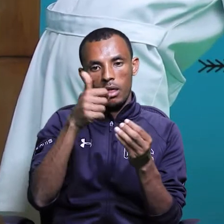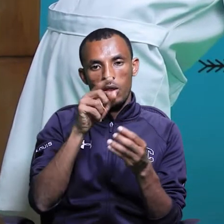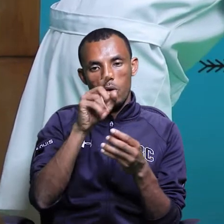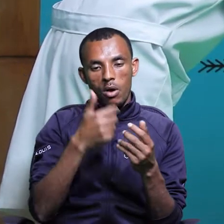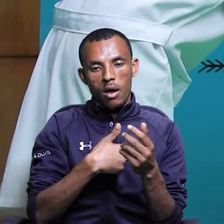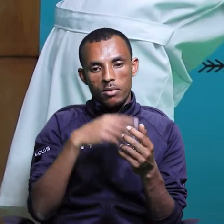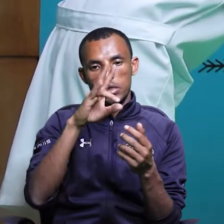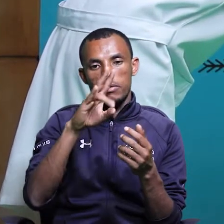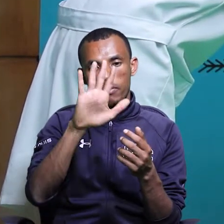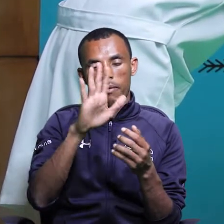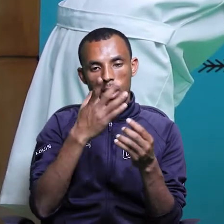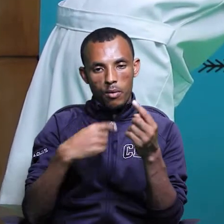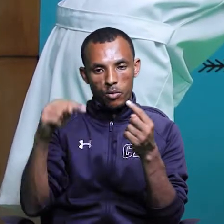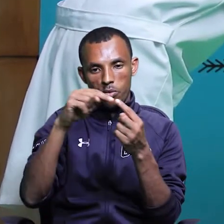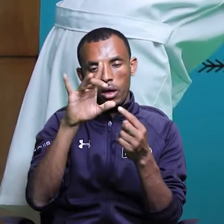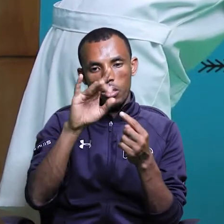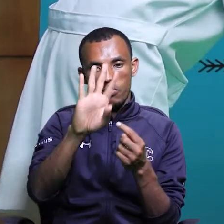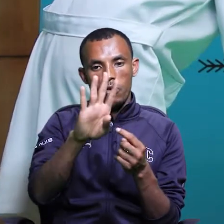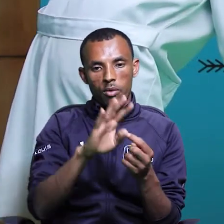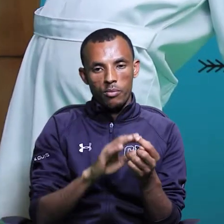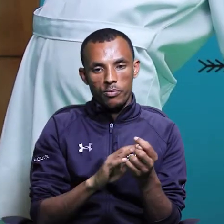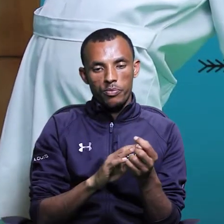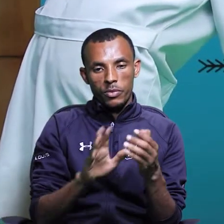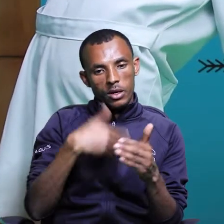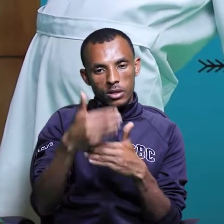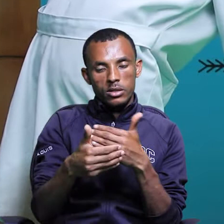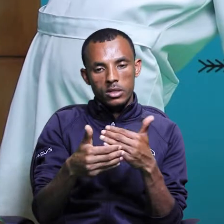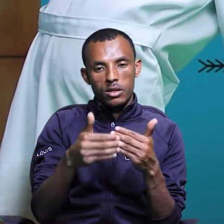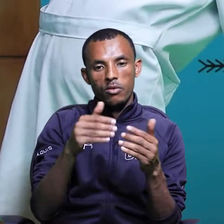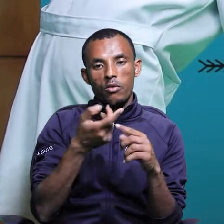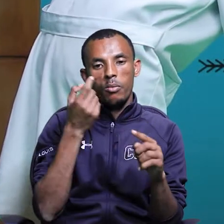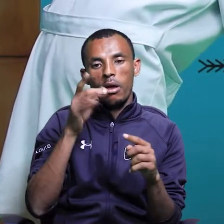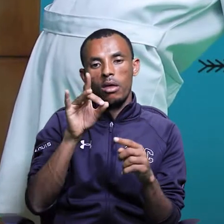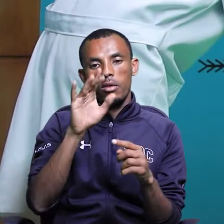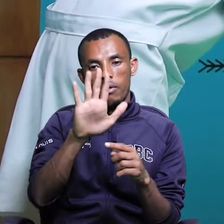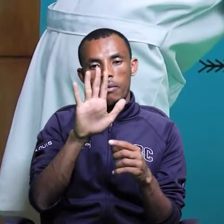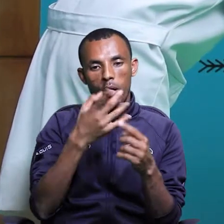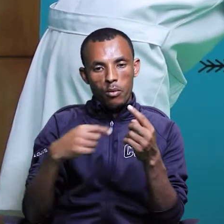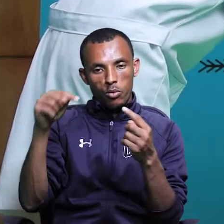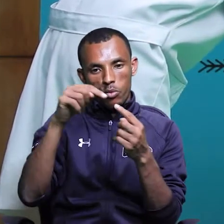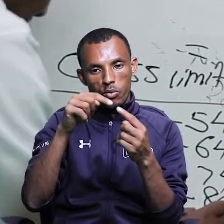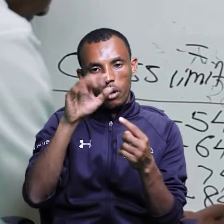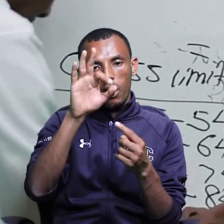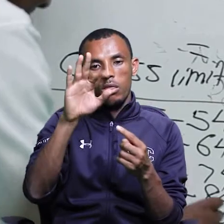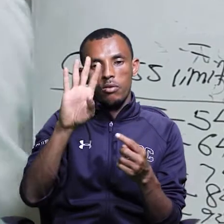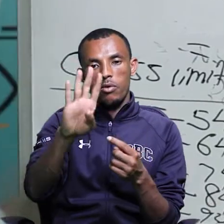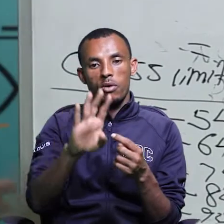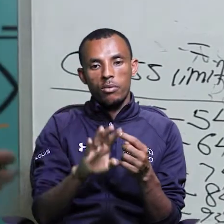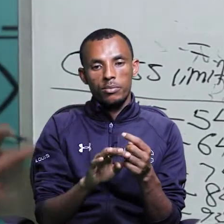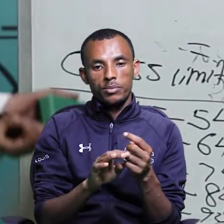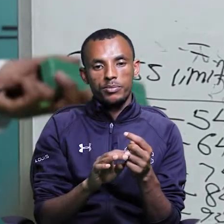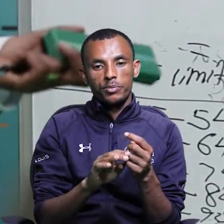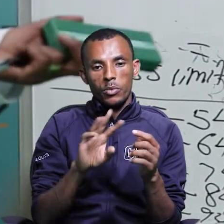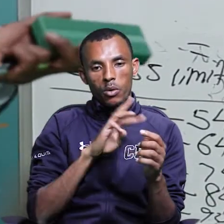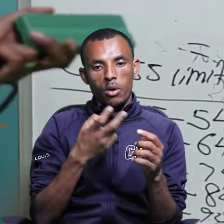from 75 out to 84. Then from 85 up to 94.